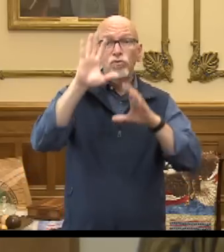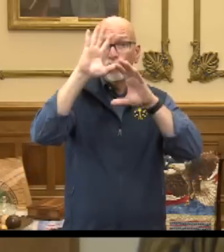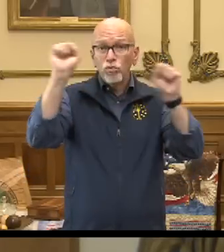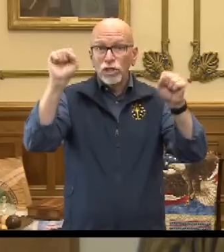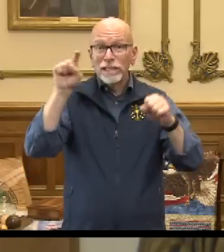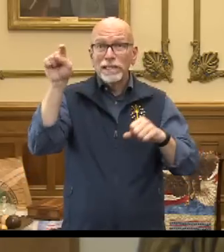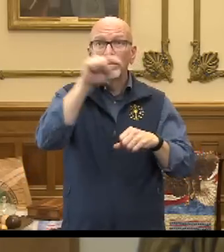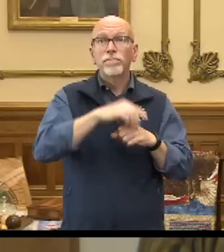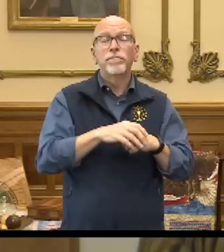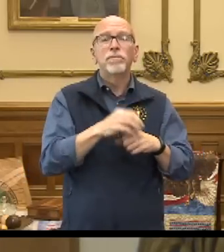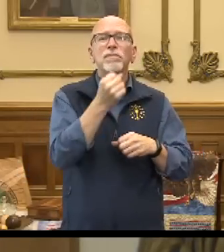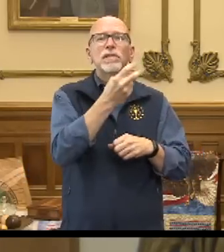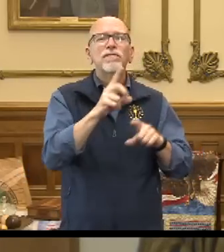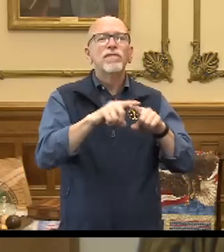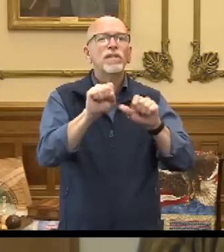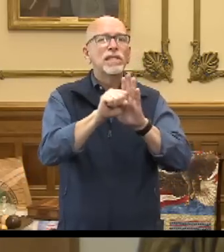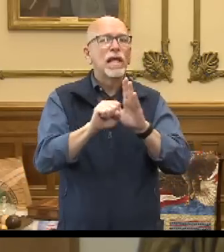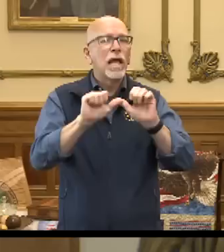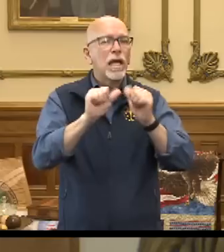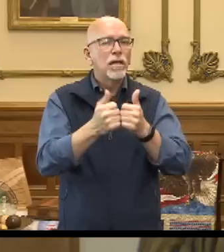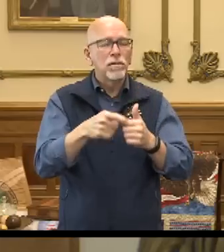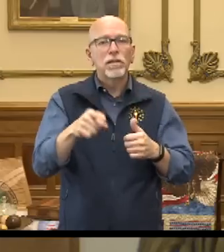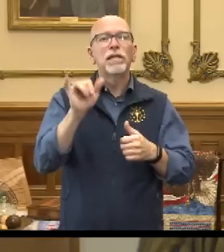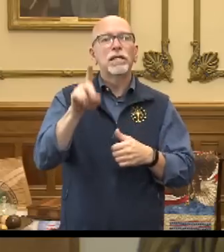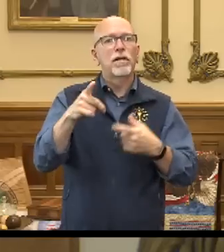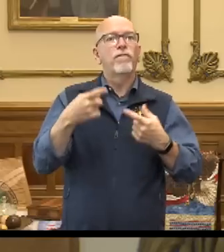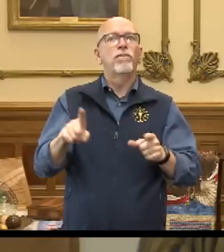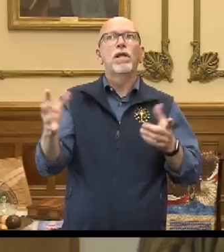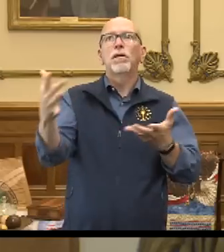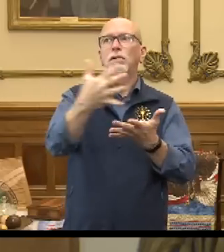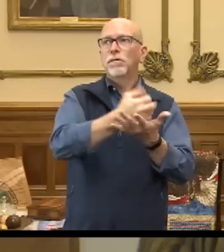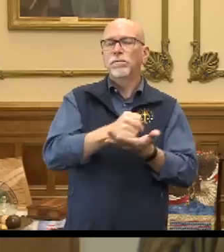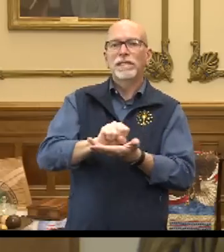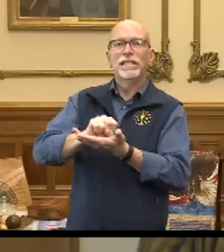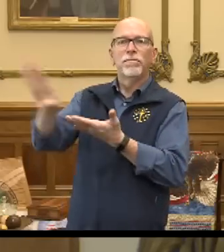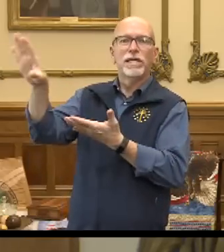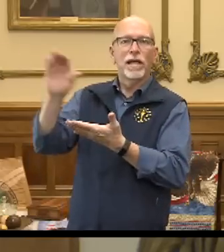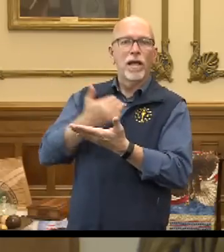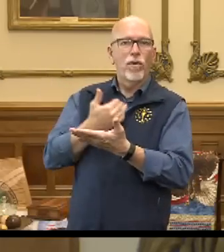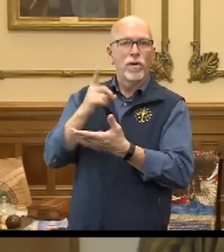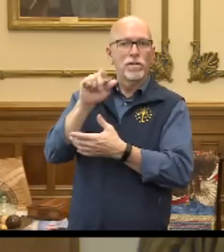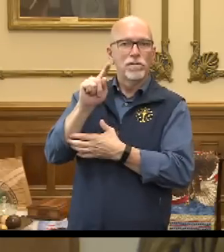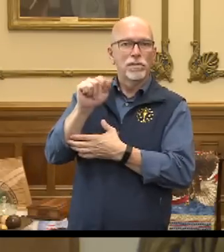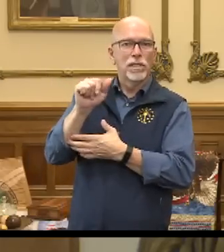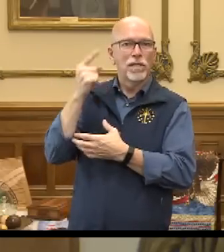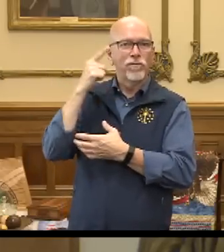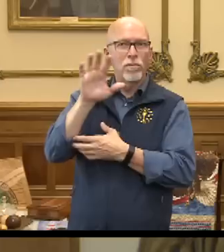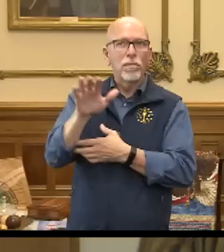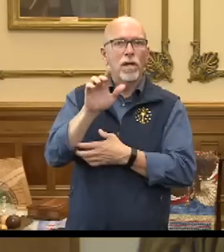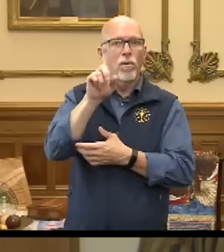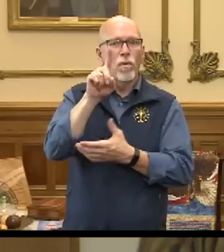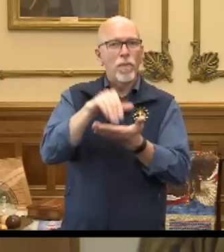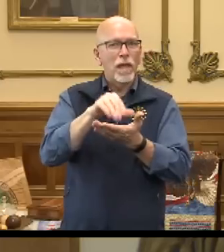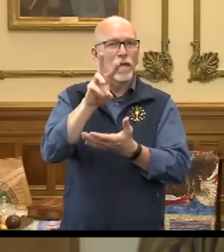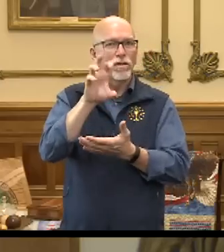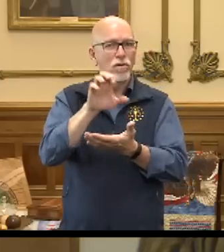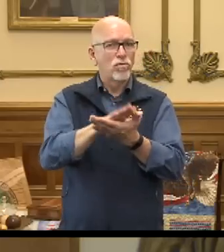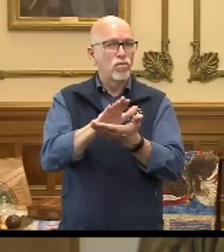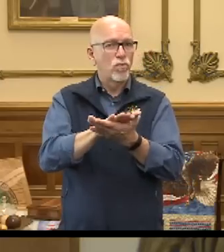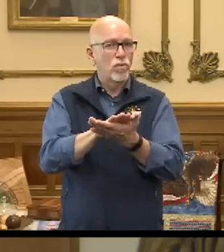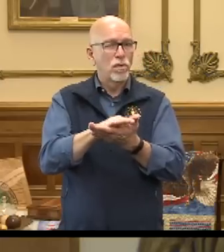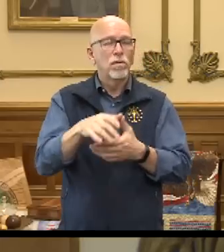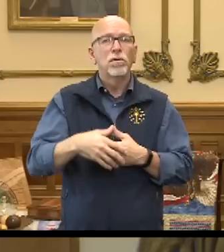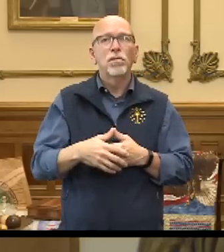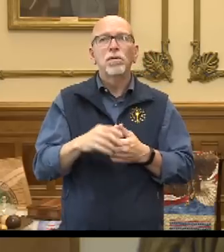superintendents, and multiple state agencies, Indiana was able to successfully submit data for approximately 1,600 schools,